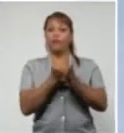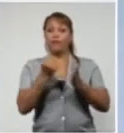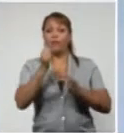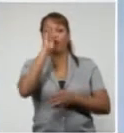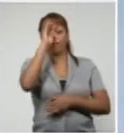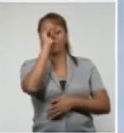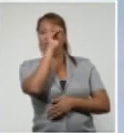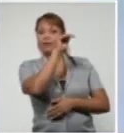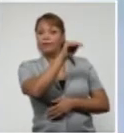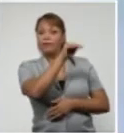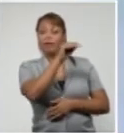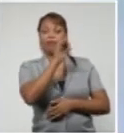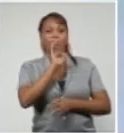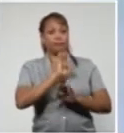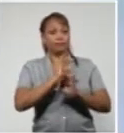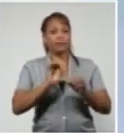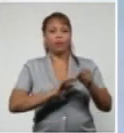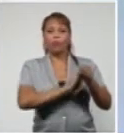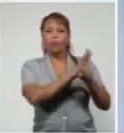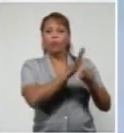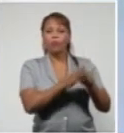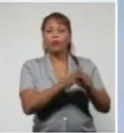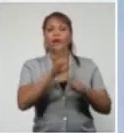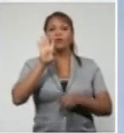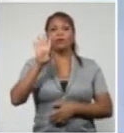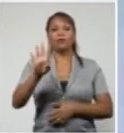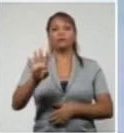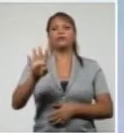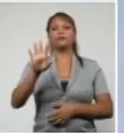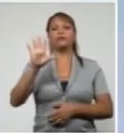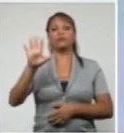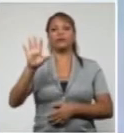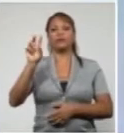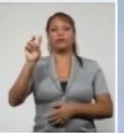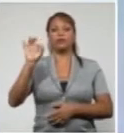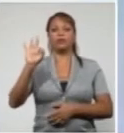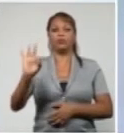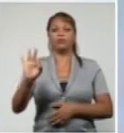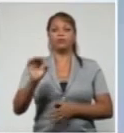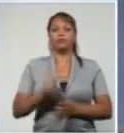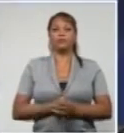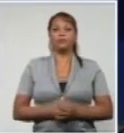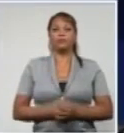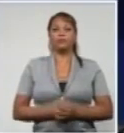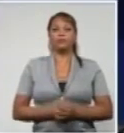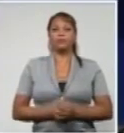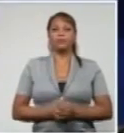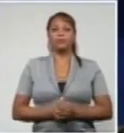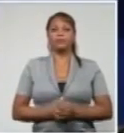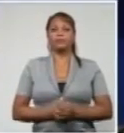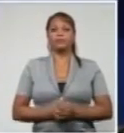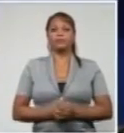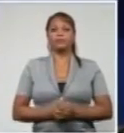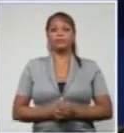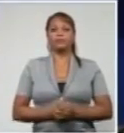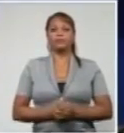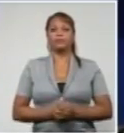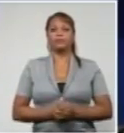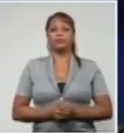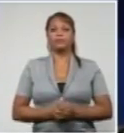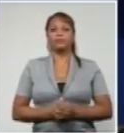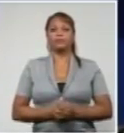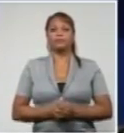691 suspected cases, and 452 confirmed active cases.